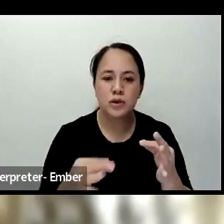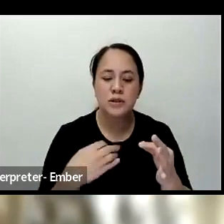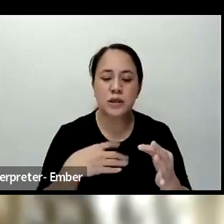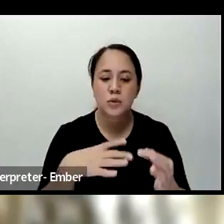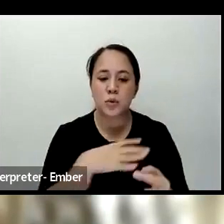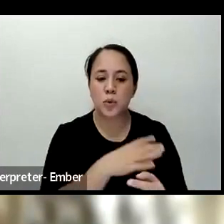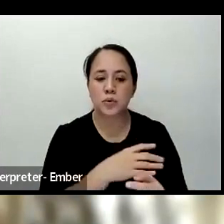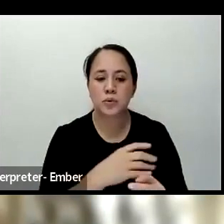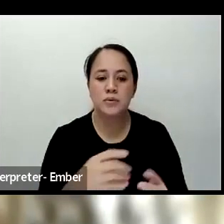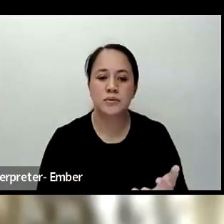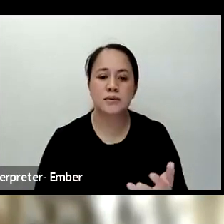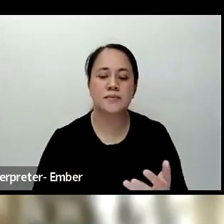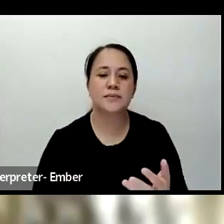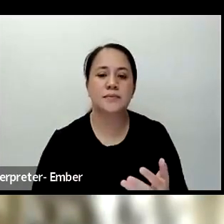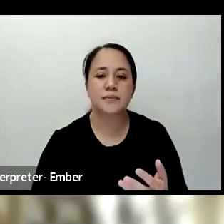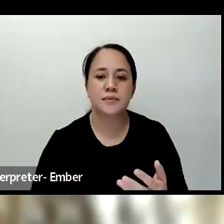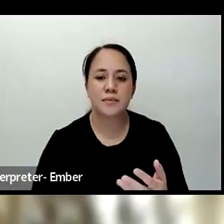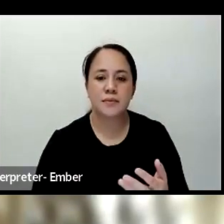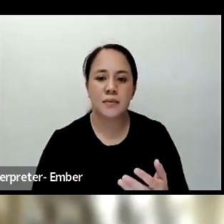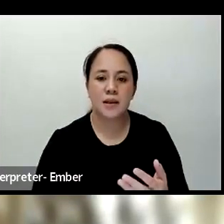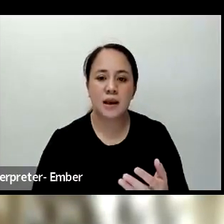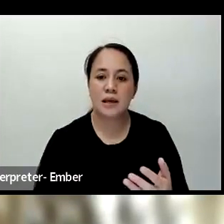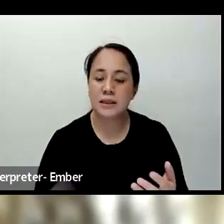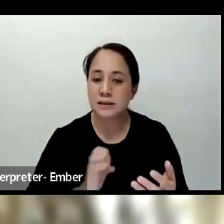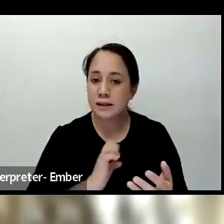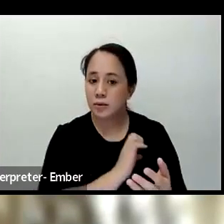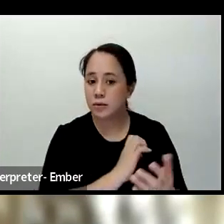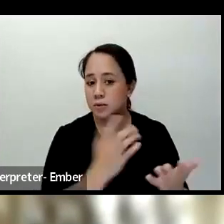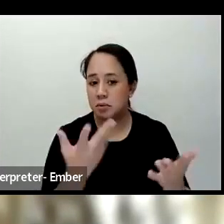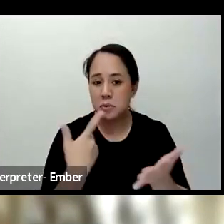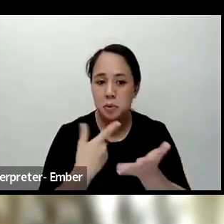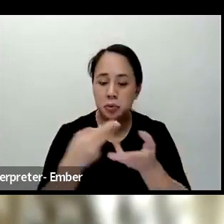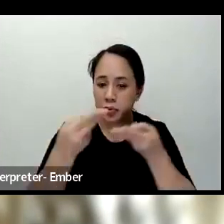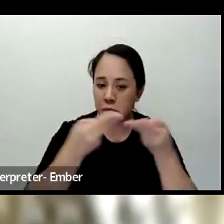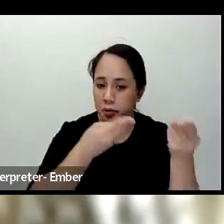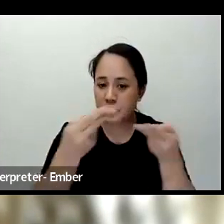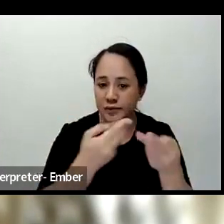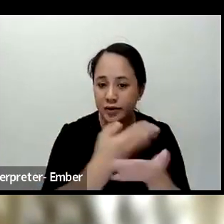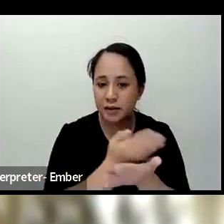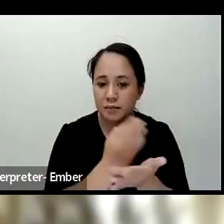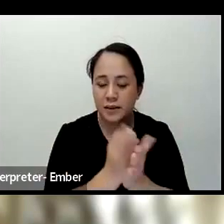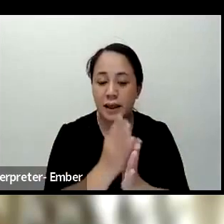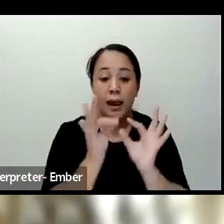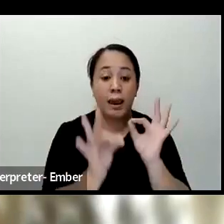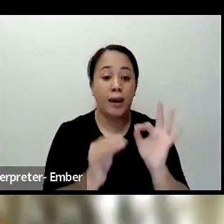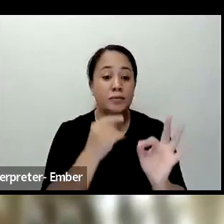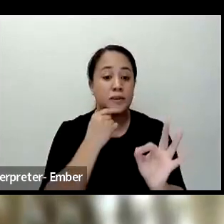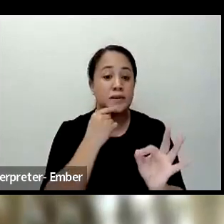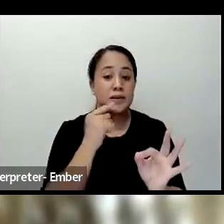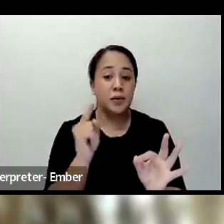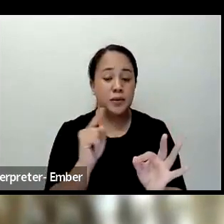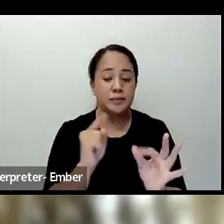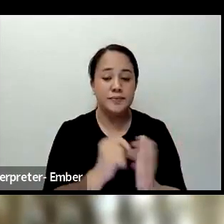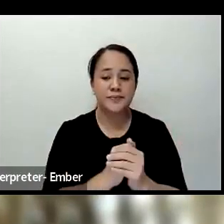Congress and the executive makes in their negotiation for the budget. If they say that